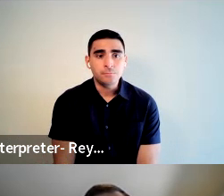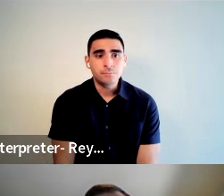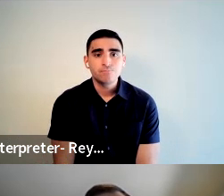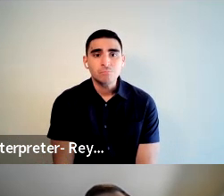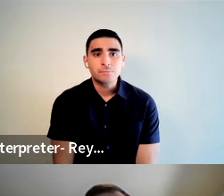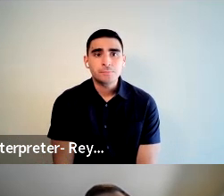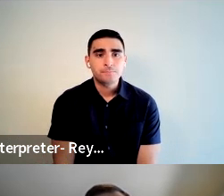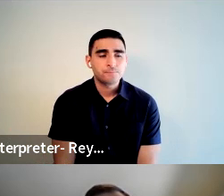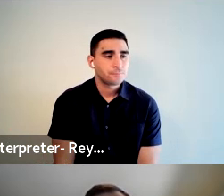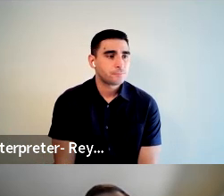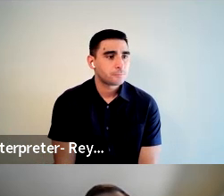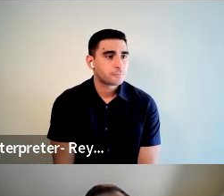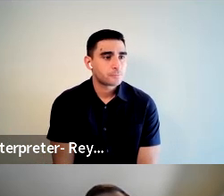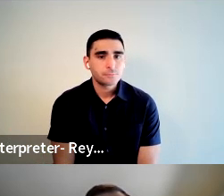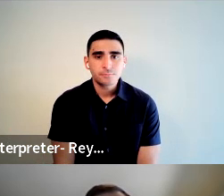Katrina?